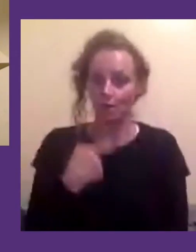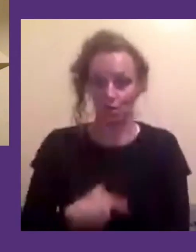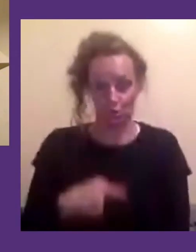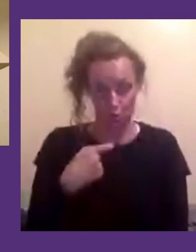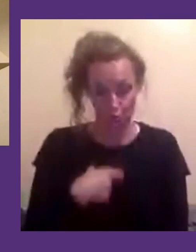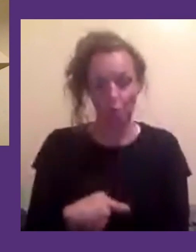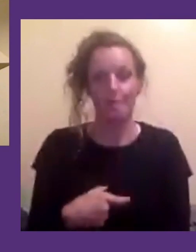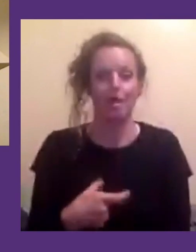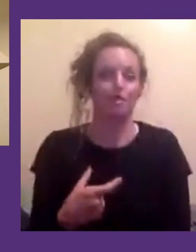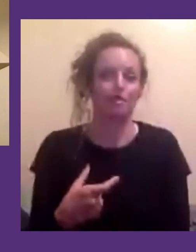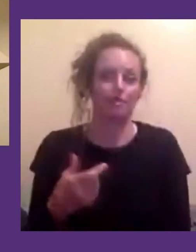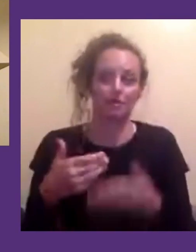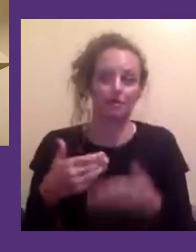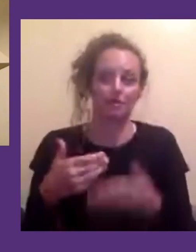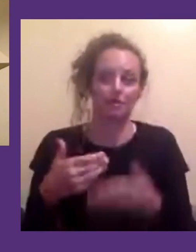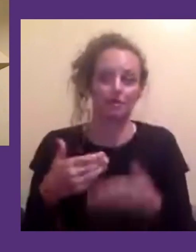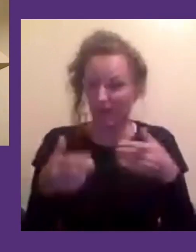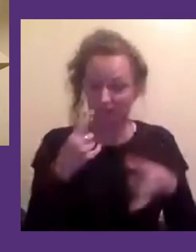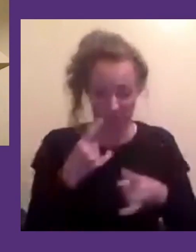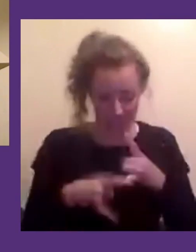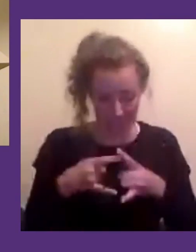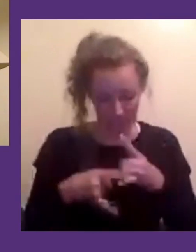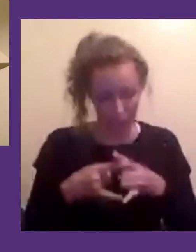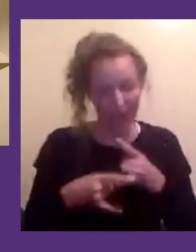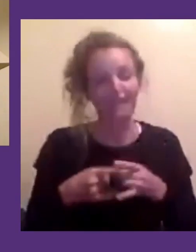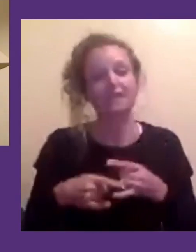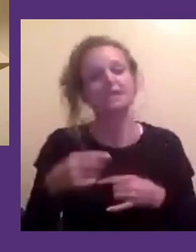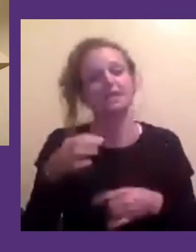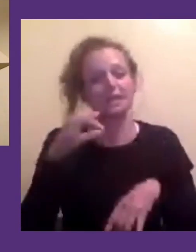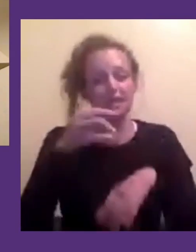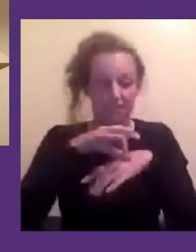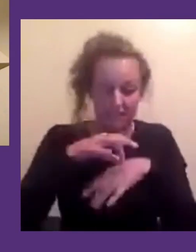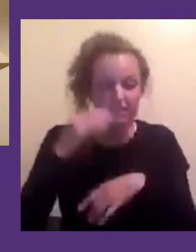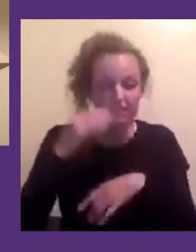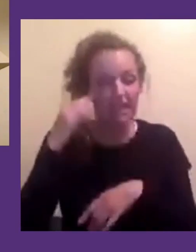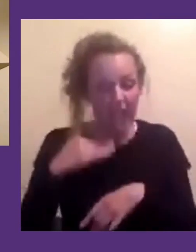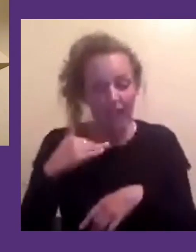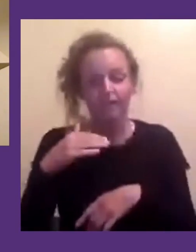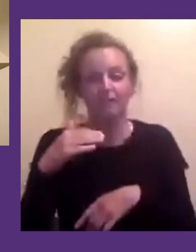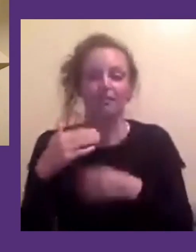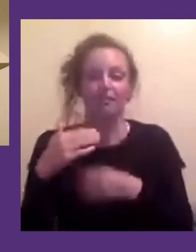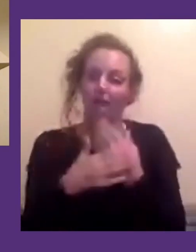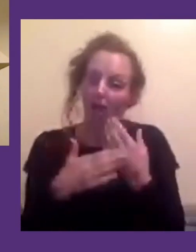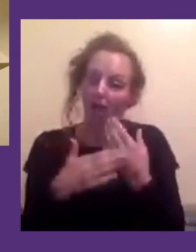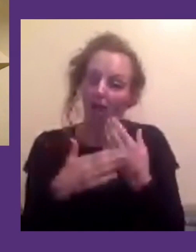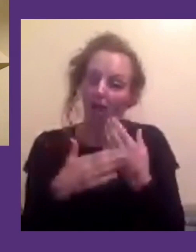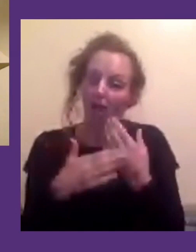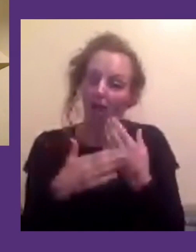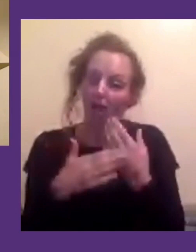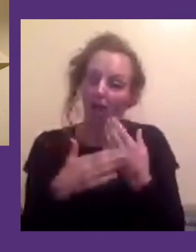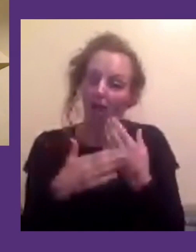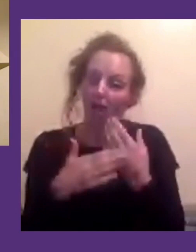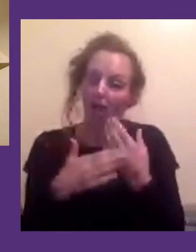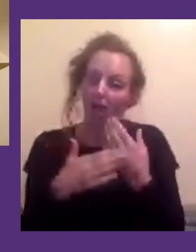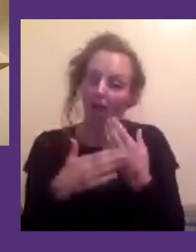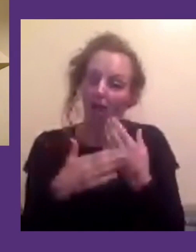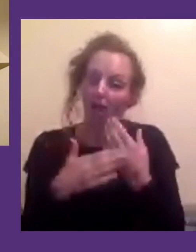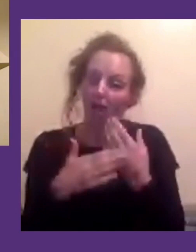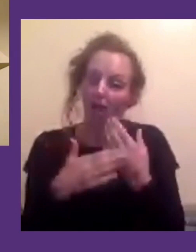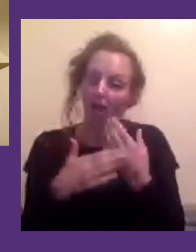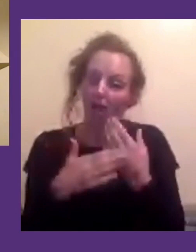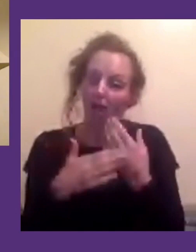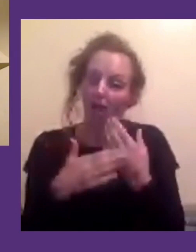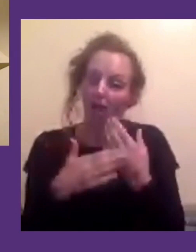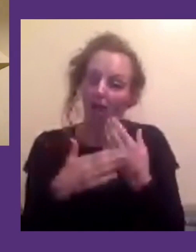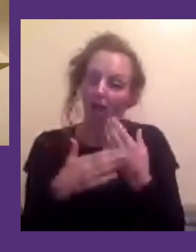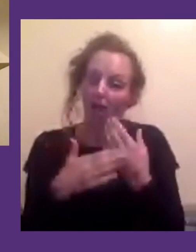sexuality, gender, religion, we all want the same thing. We want to be respected. We want to be